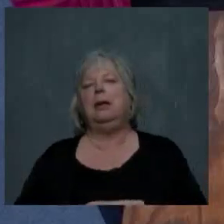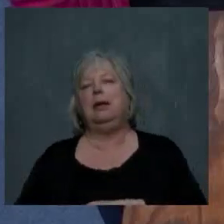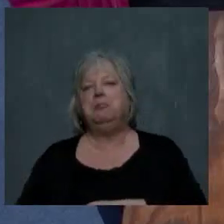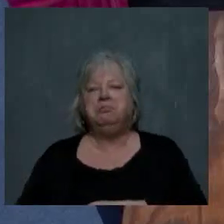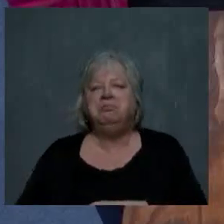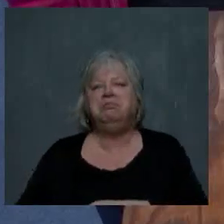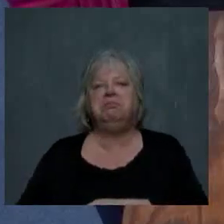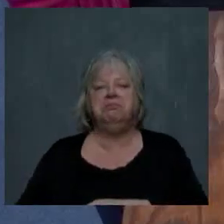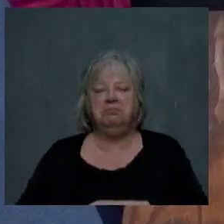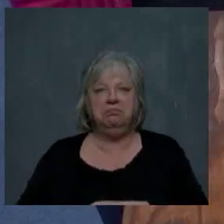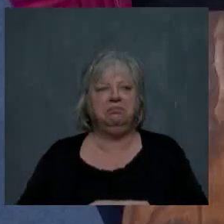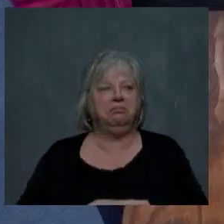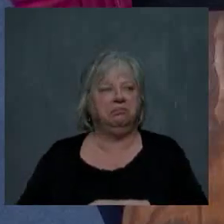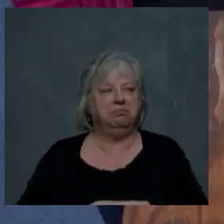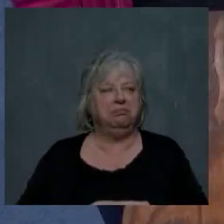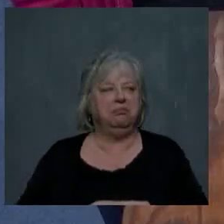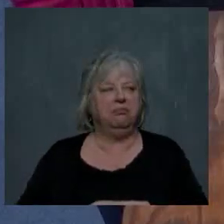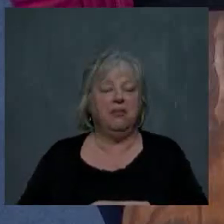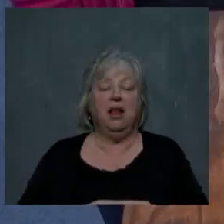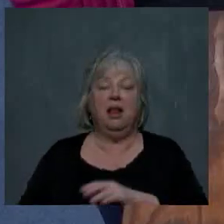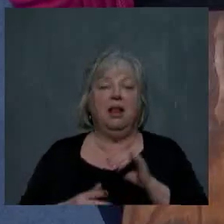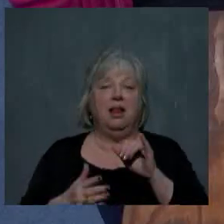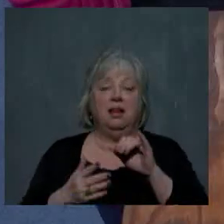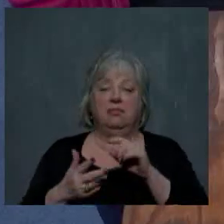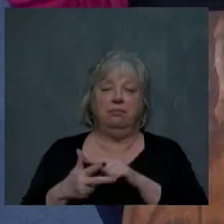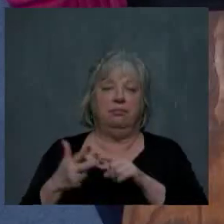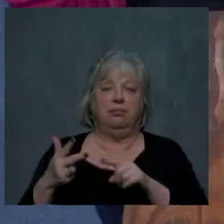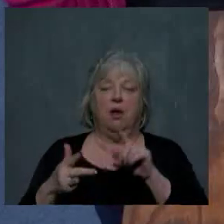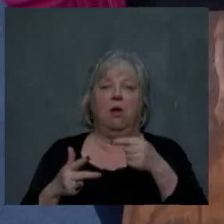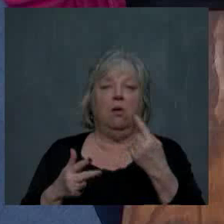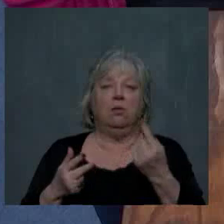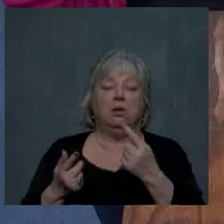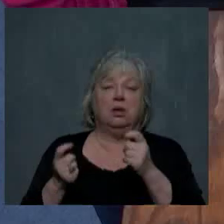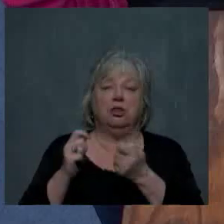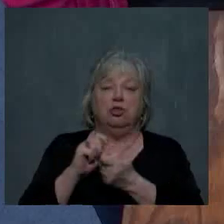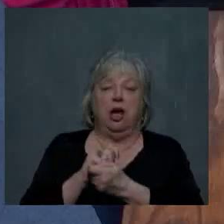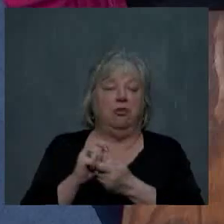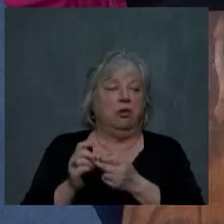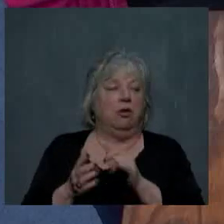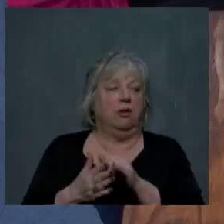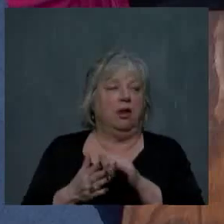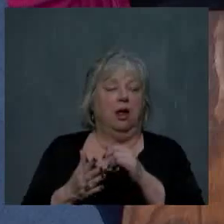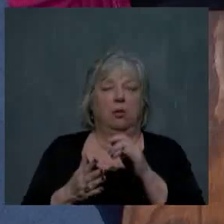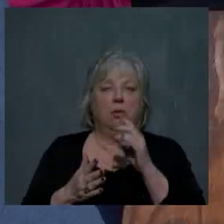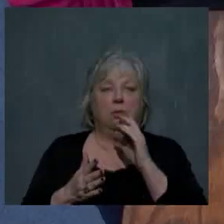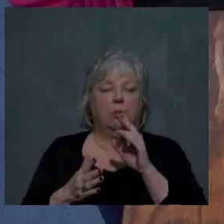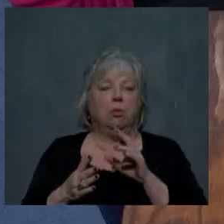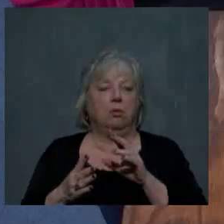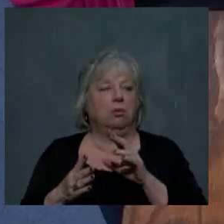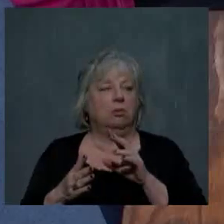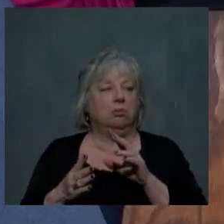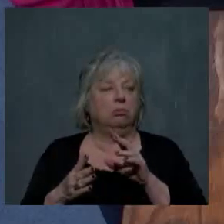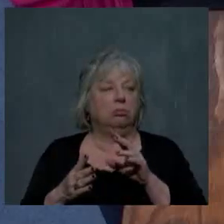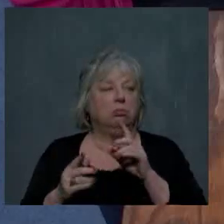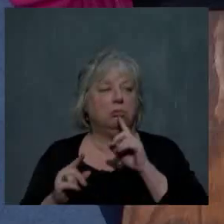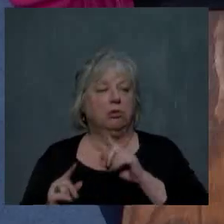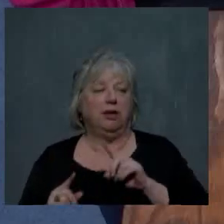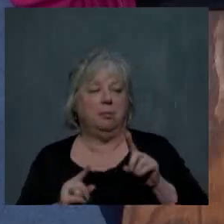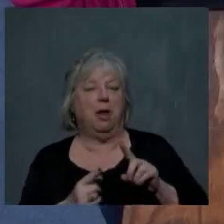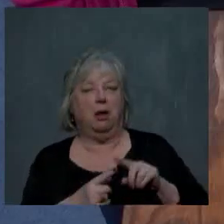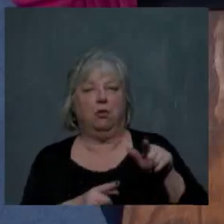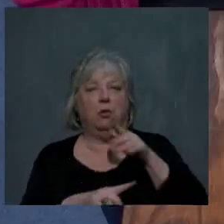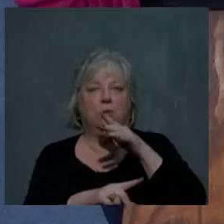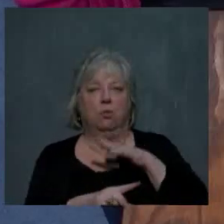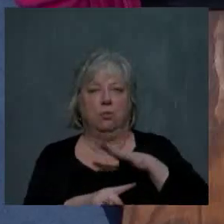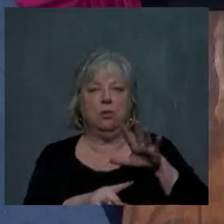That's pretty much the only change as far as that would pretty much reflect back to them, to their